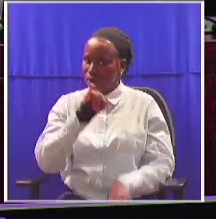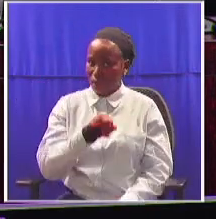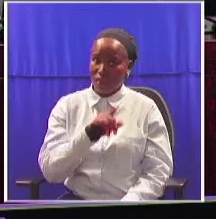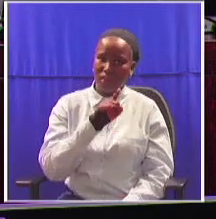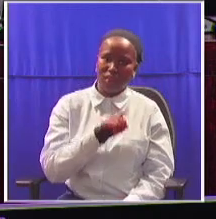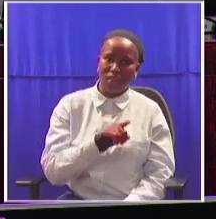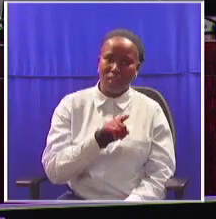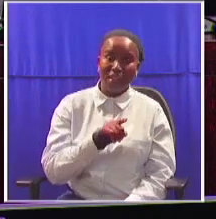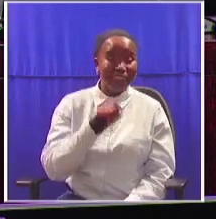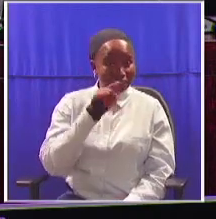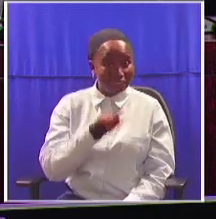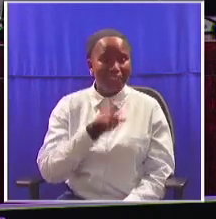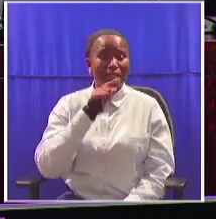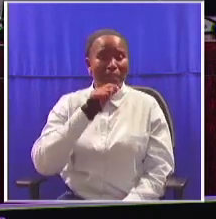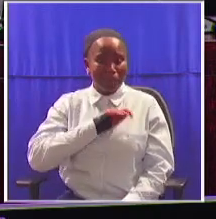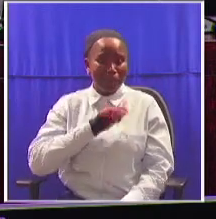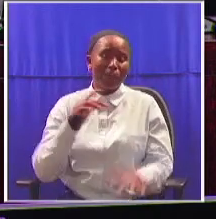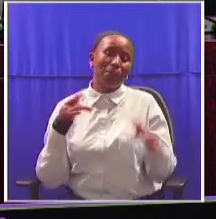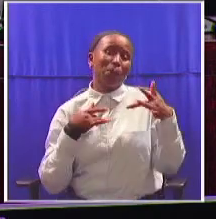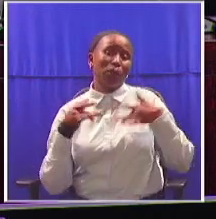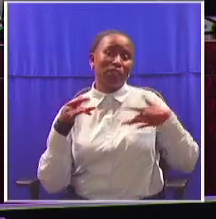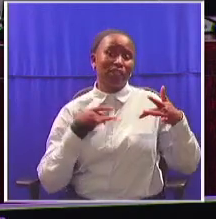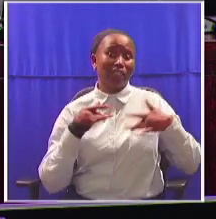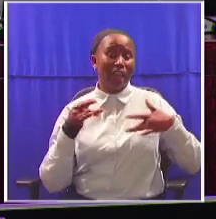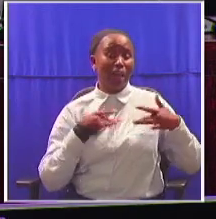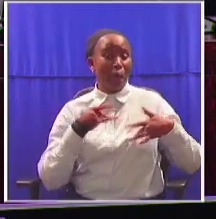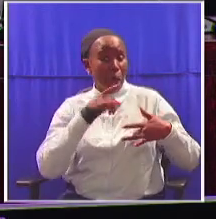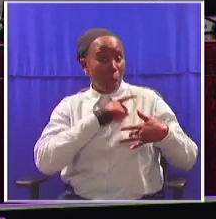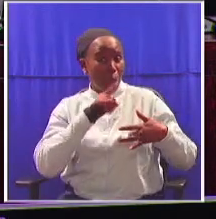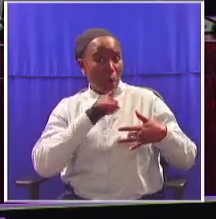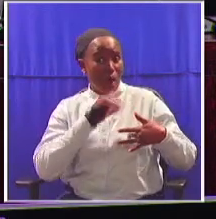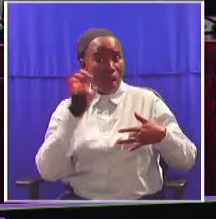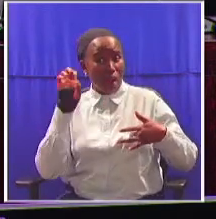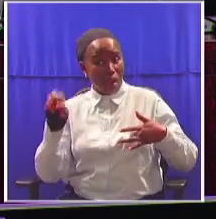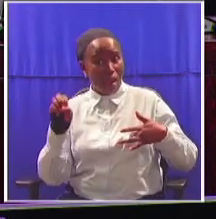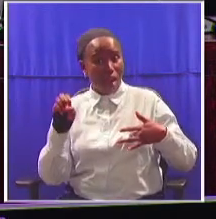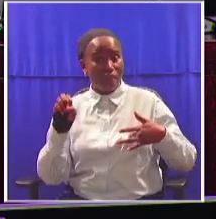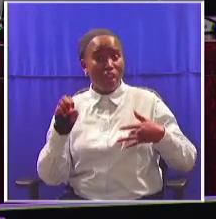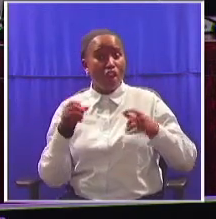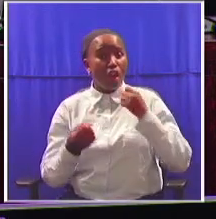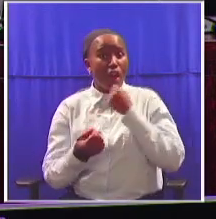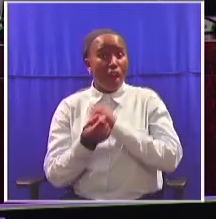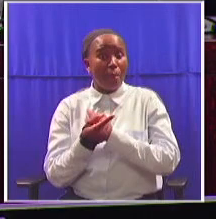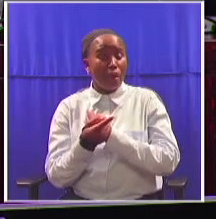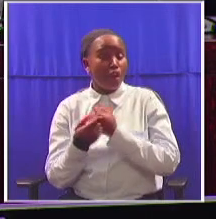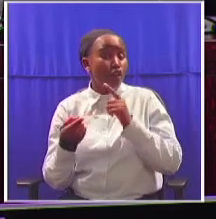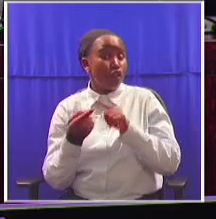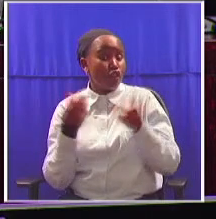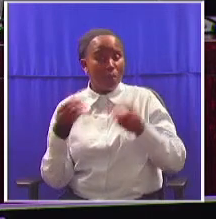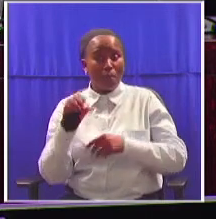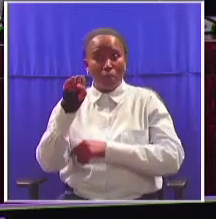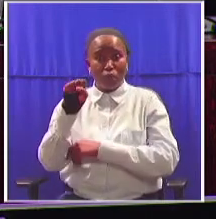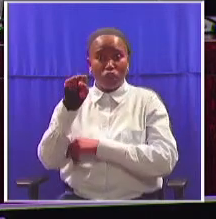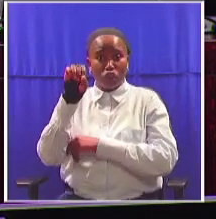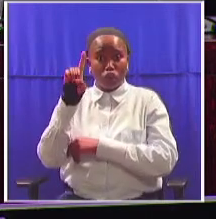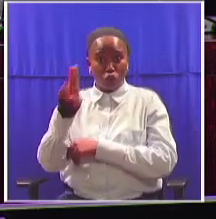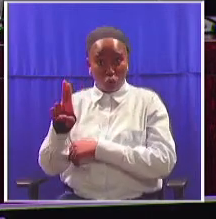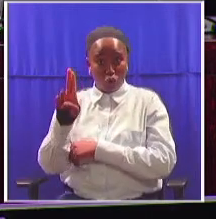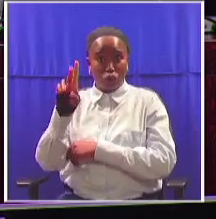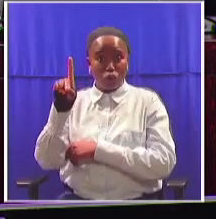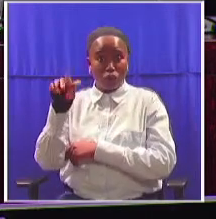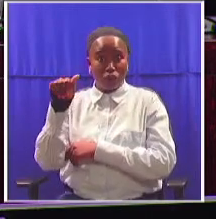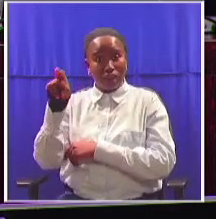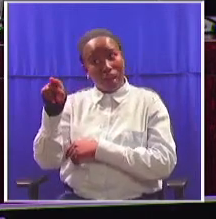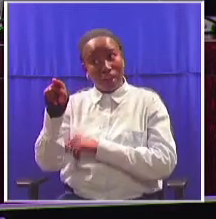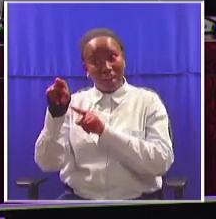deeply concerned about the fighting that continues in the Sudan and the resultant loss of life. We support